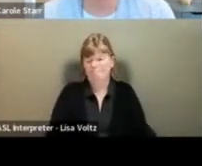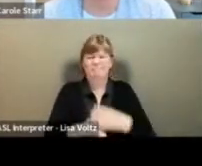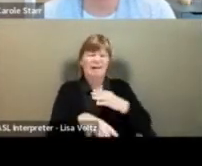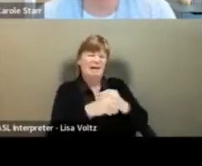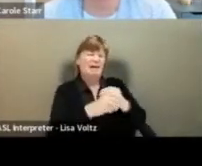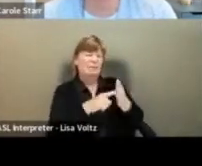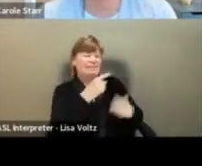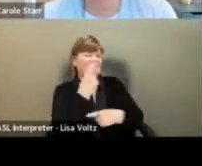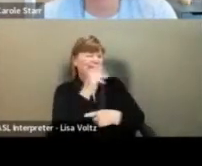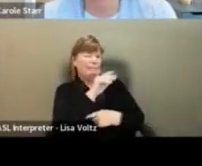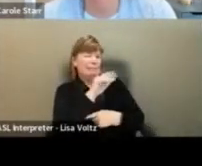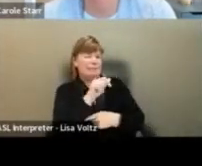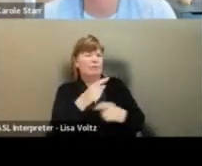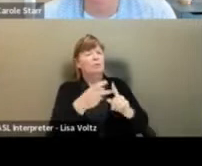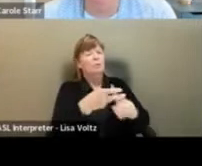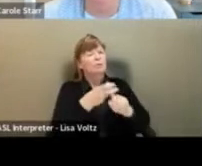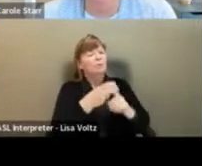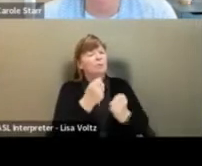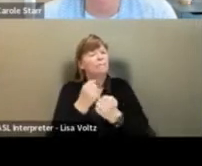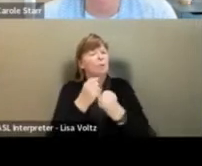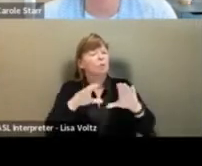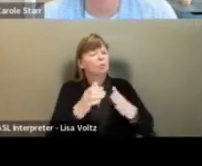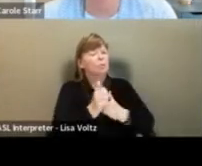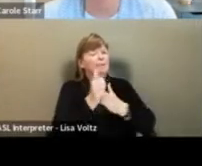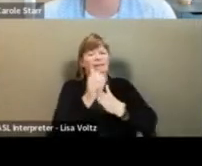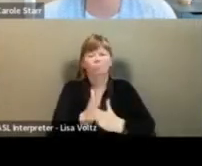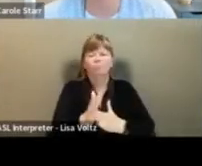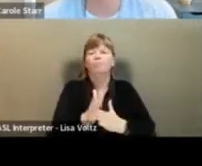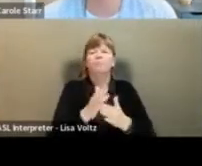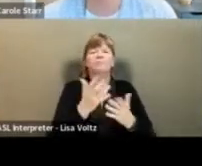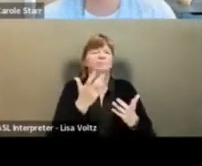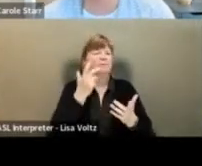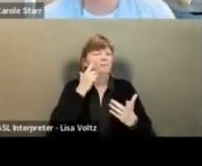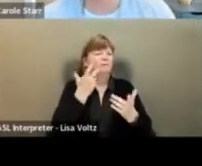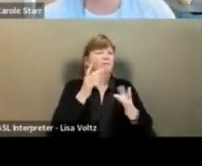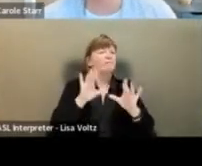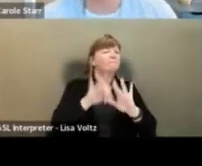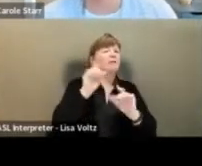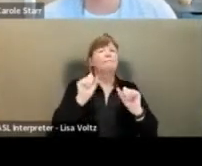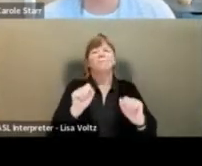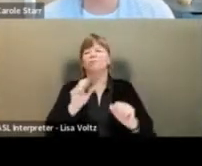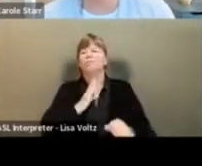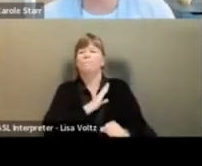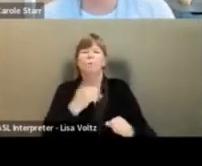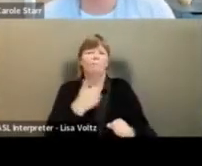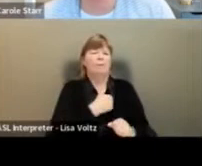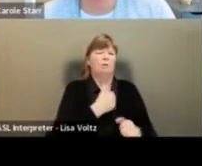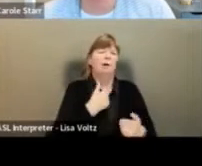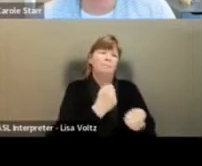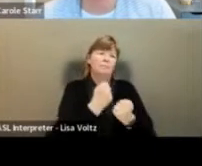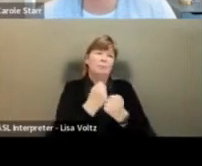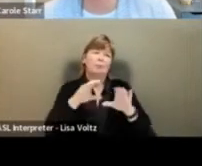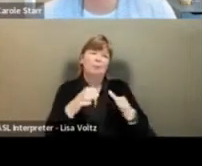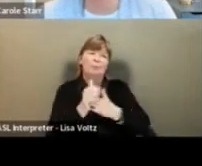saying, recruiting support group leaders as in terms of finding potential board members, because I'm a support group leader.